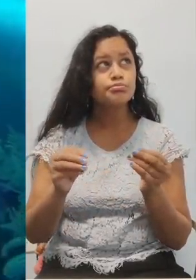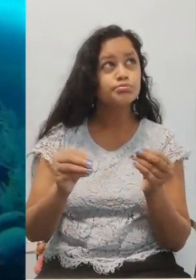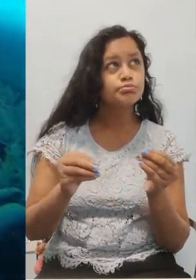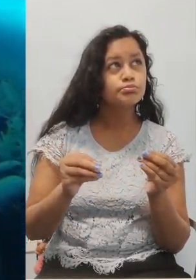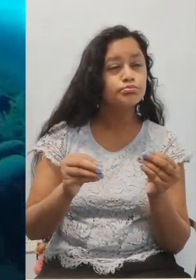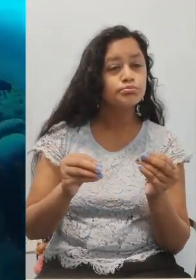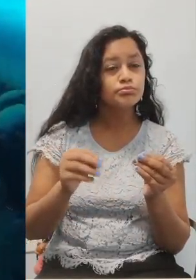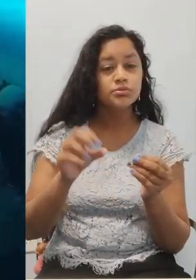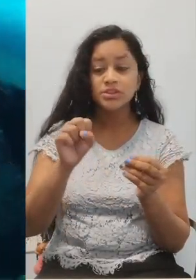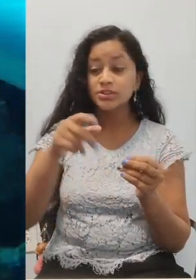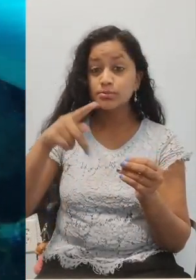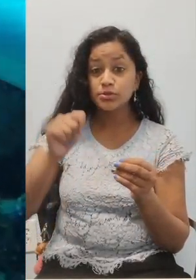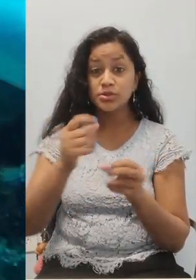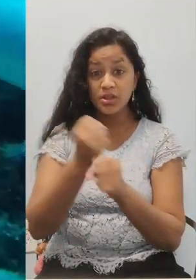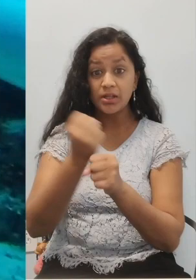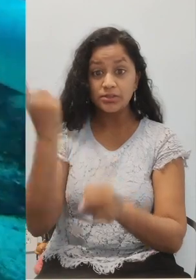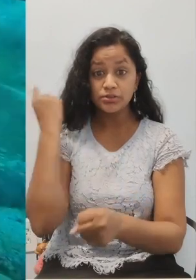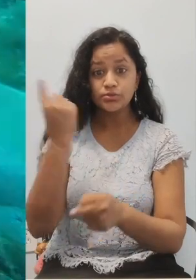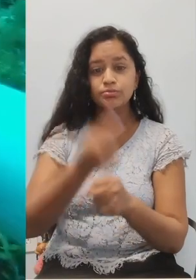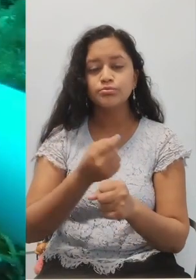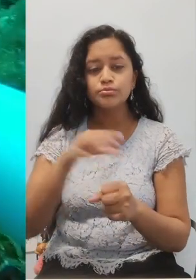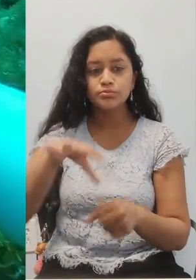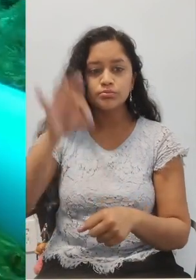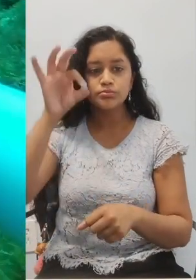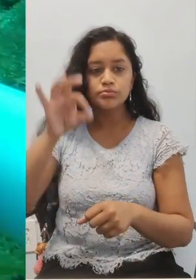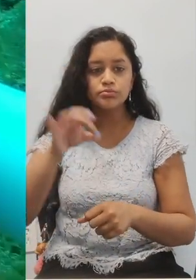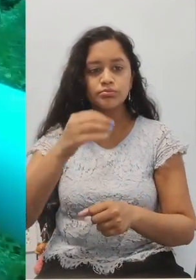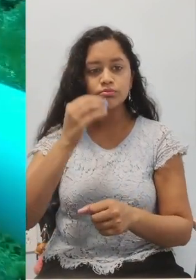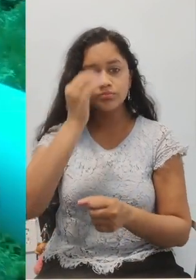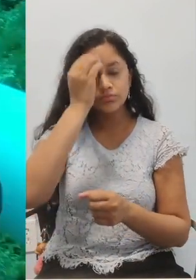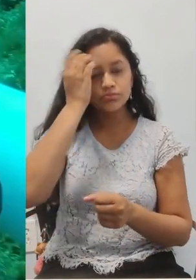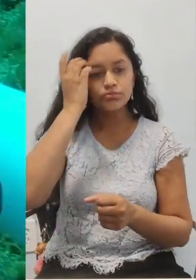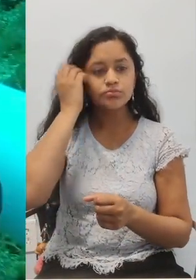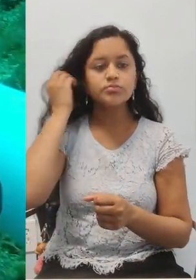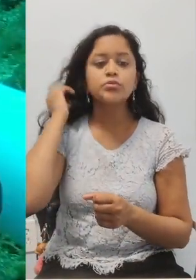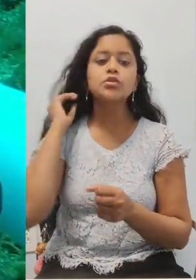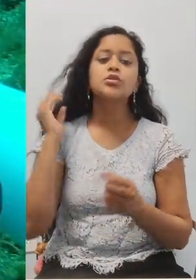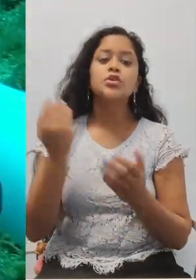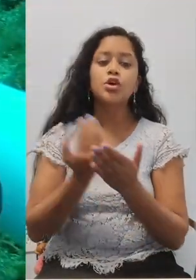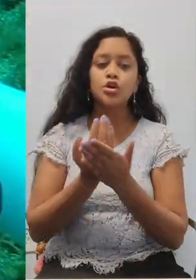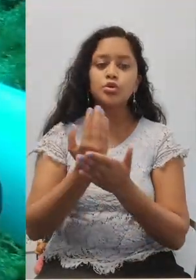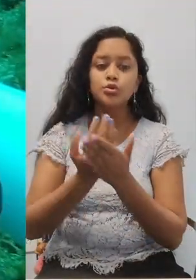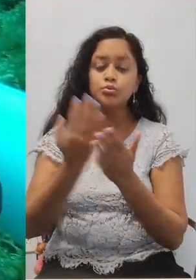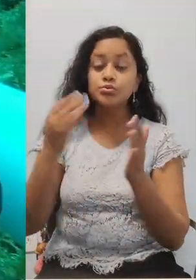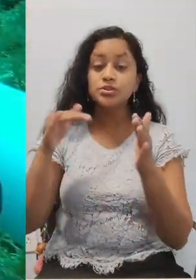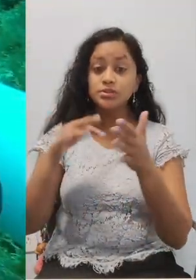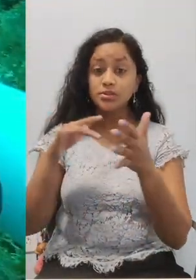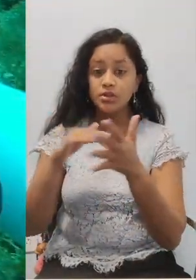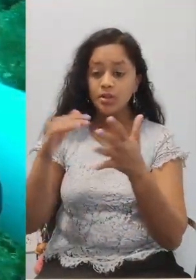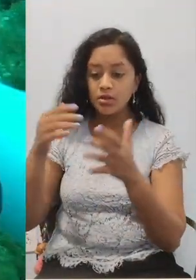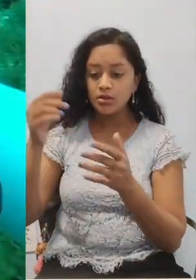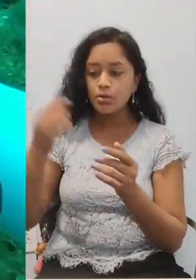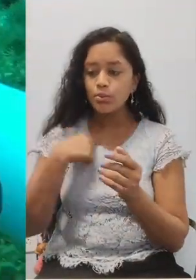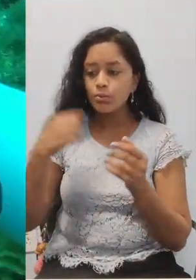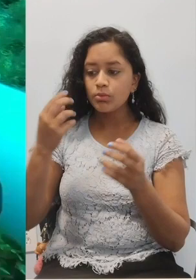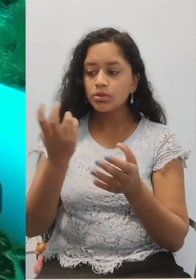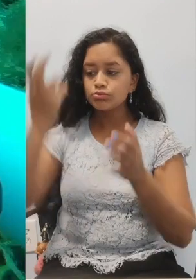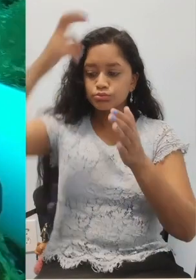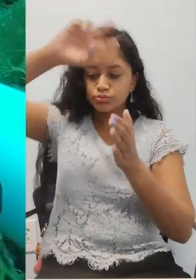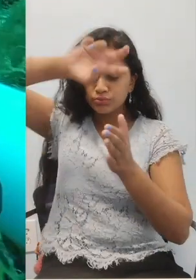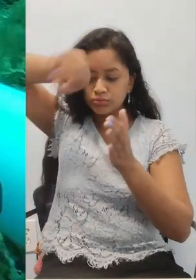year, because we're doing now a new study that goes deep. We also have dusky smoothhound, the boa cat